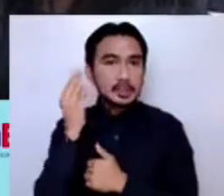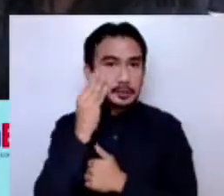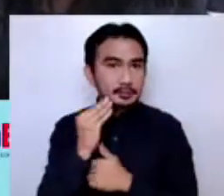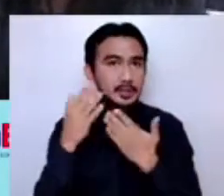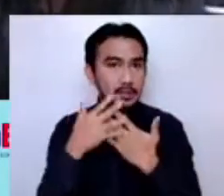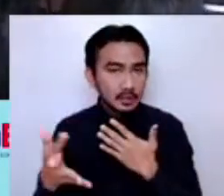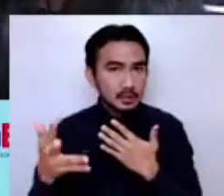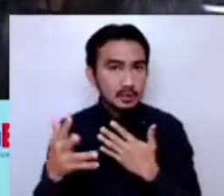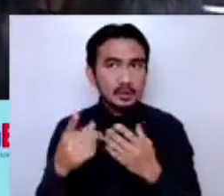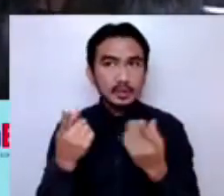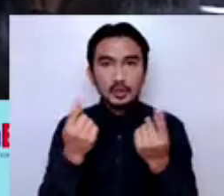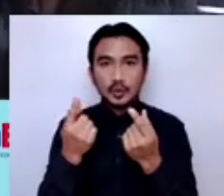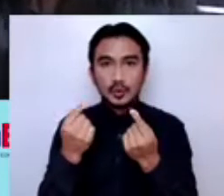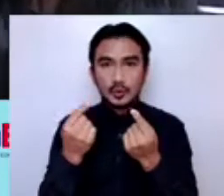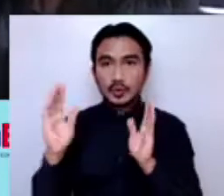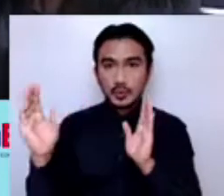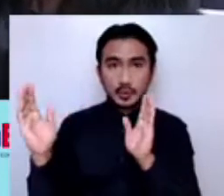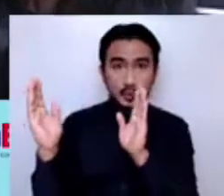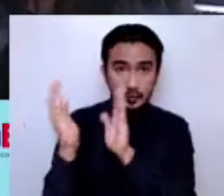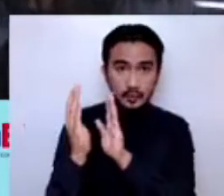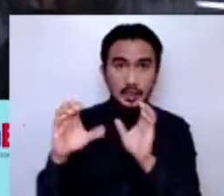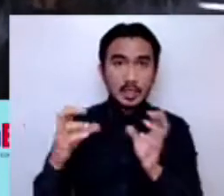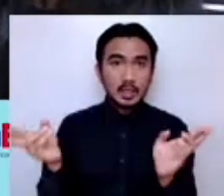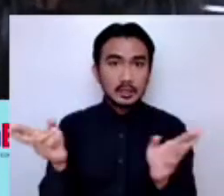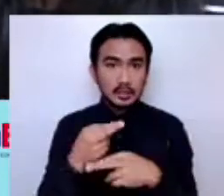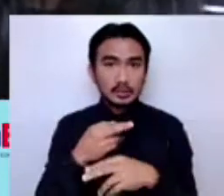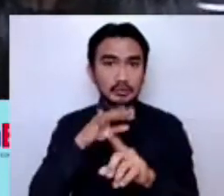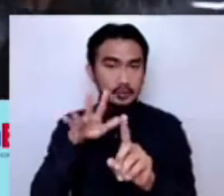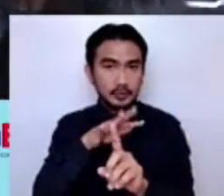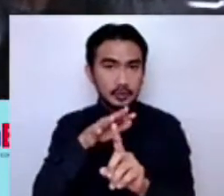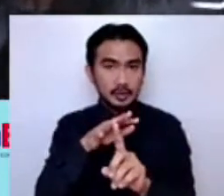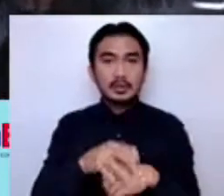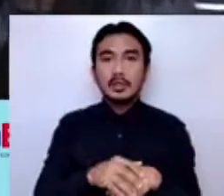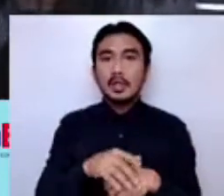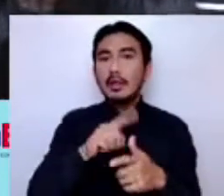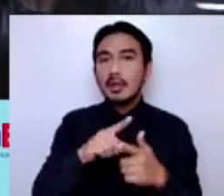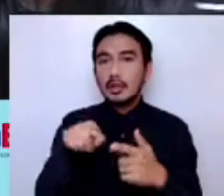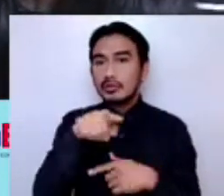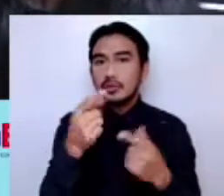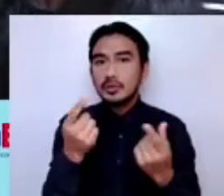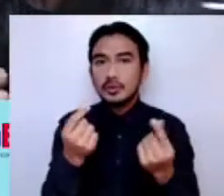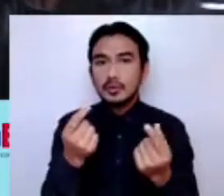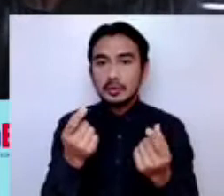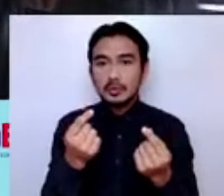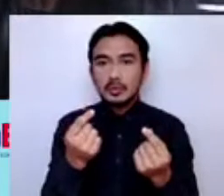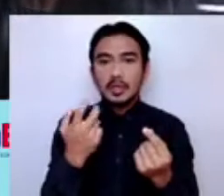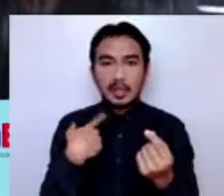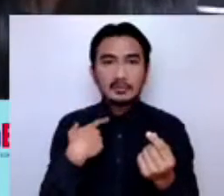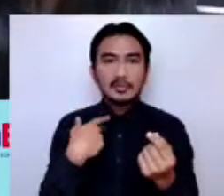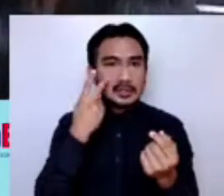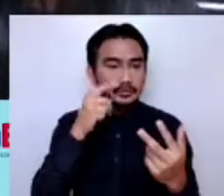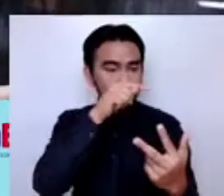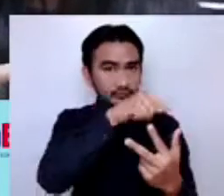of on-site classroom observation, then if you can, let's opt for the other 3 options, either the online